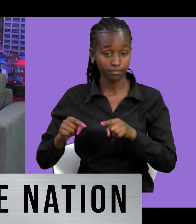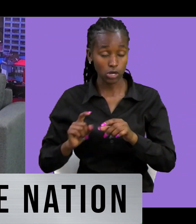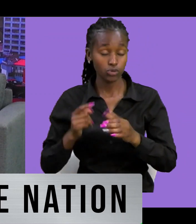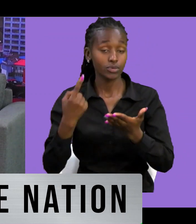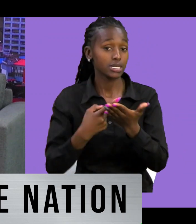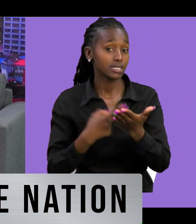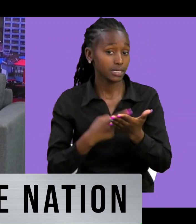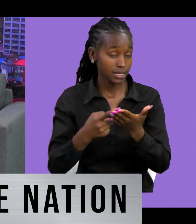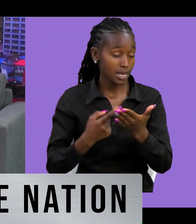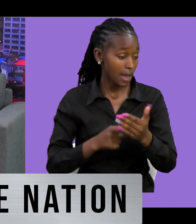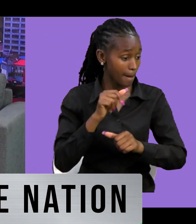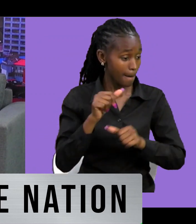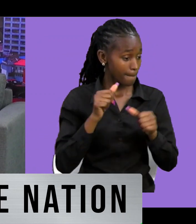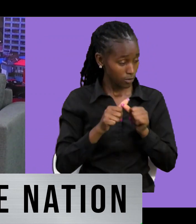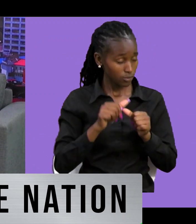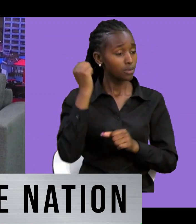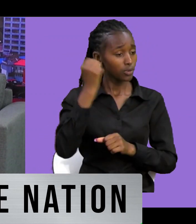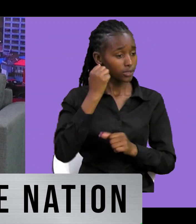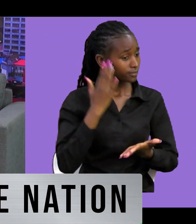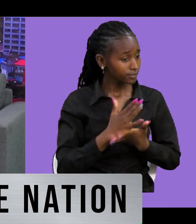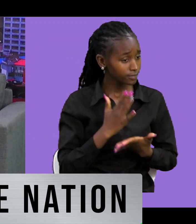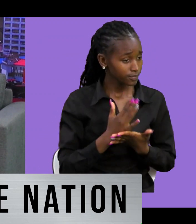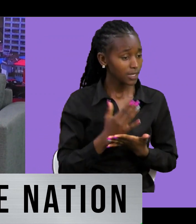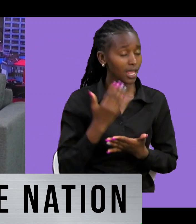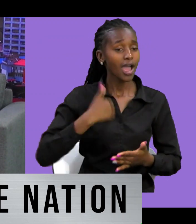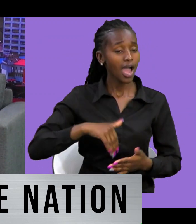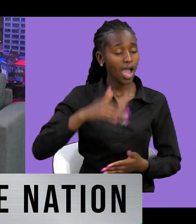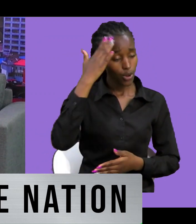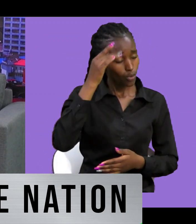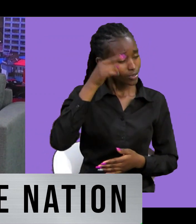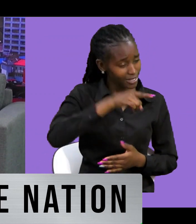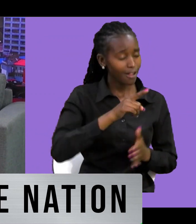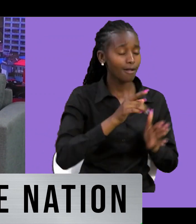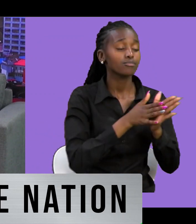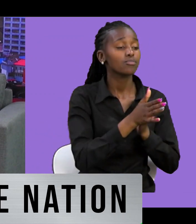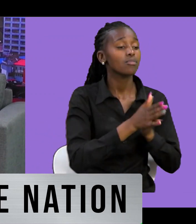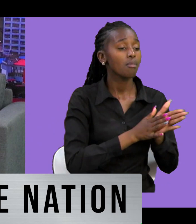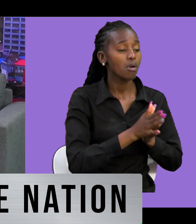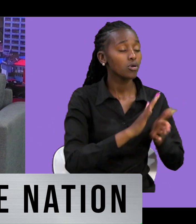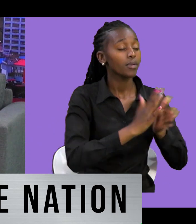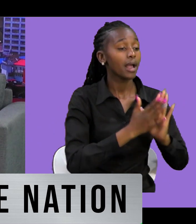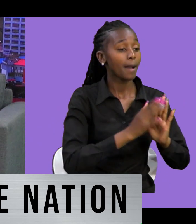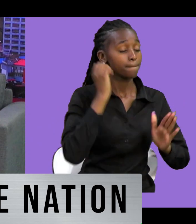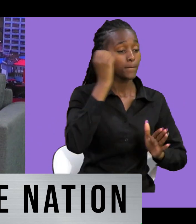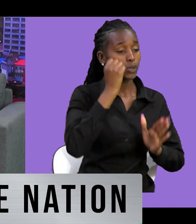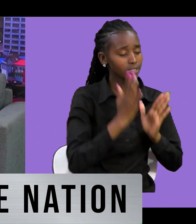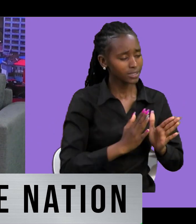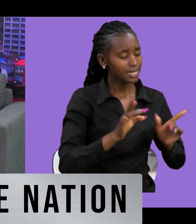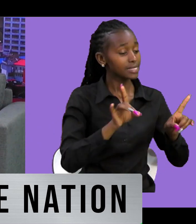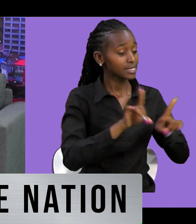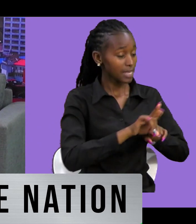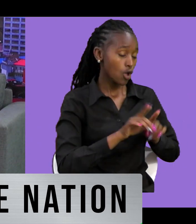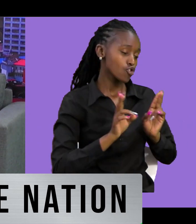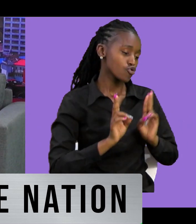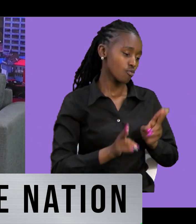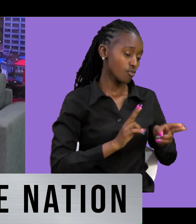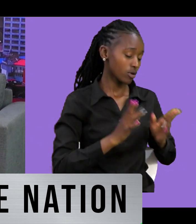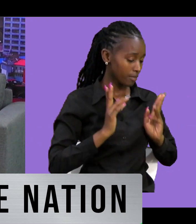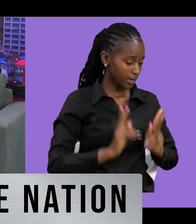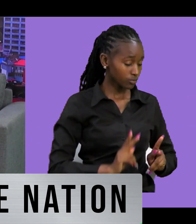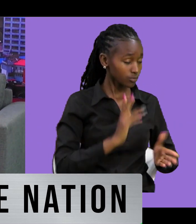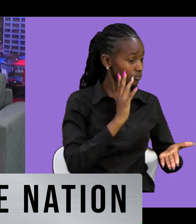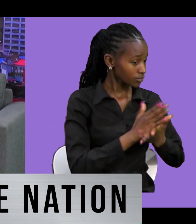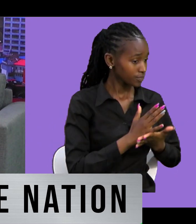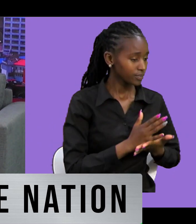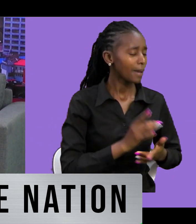lady on the ground. Of course, you're an aspiring politician, fine. Yes. But when mwananchi wa kawaida. Yeah. And I wanted to